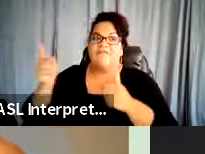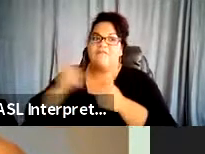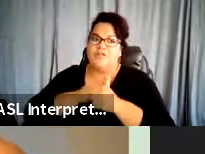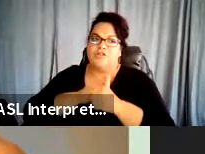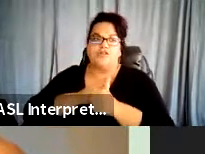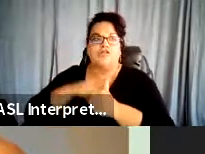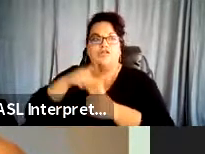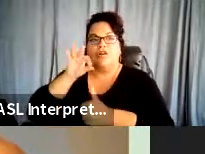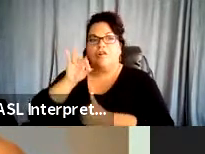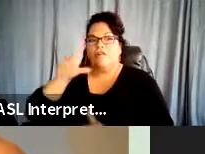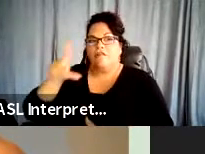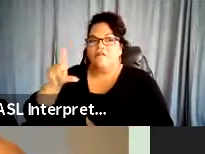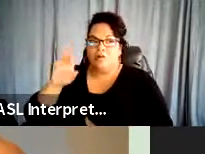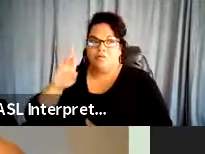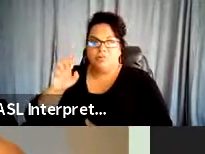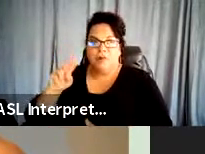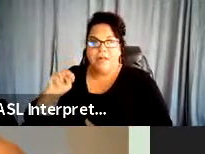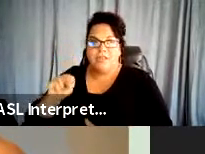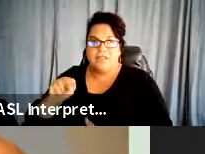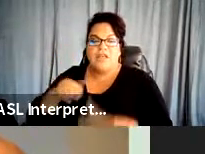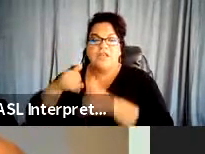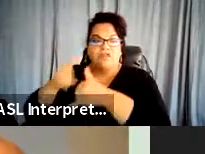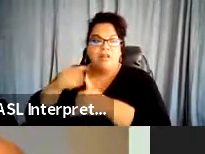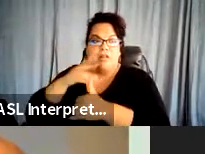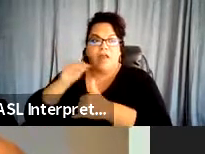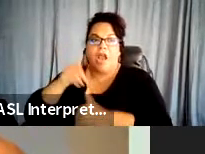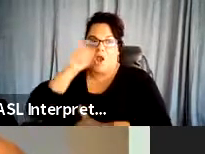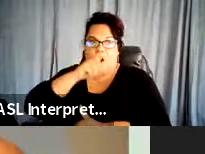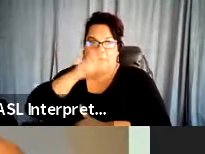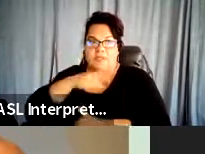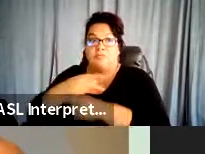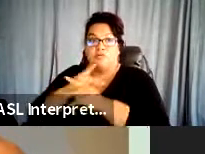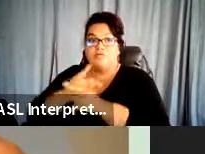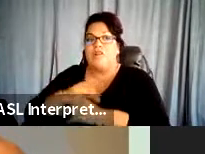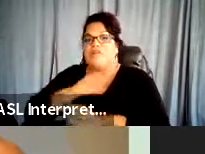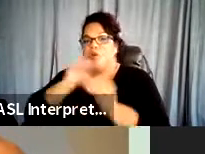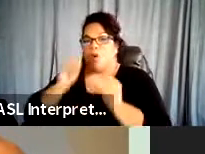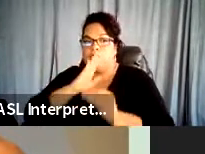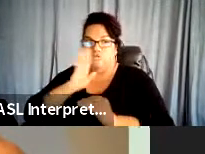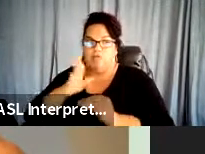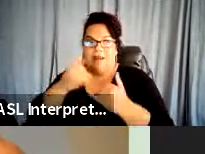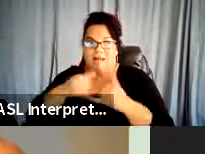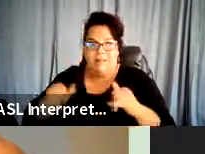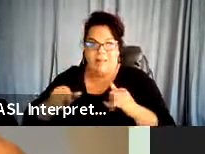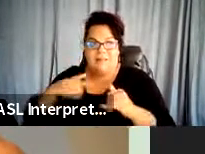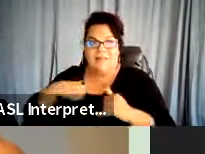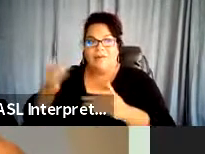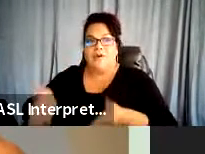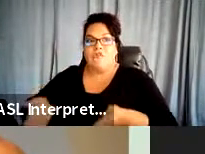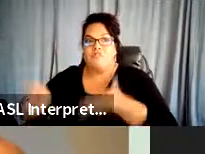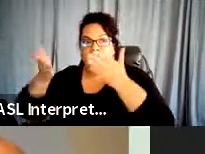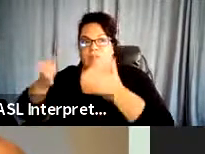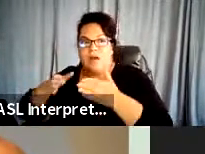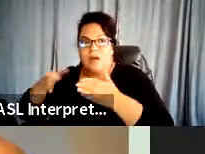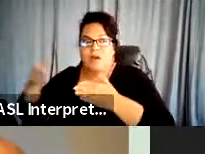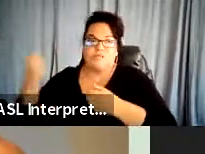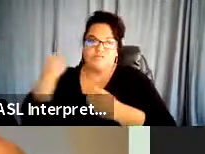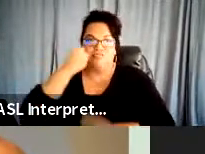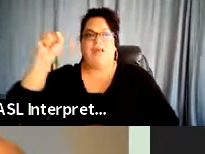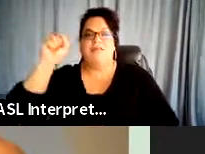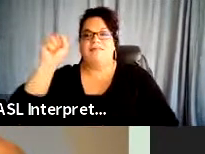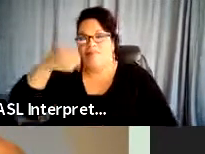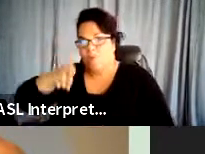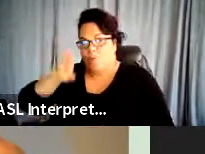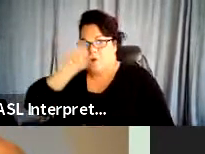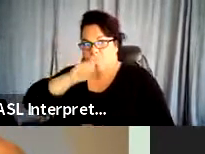producer of No Straight Lines, The Rise of Queer Comics, which was inspired by his book, which was inspired by